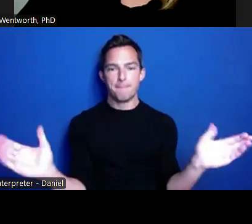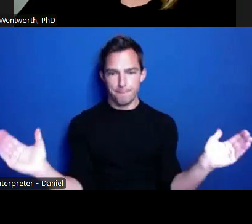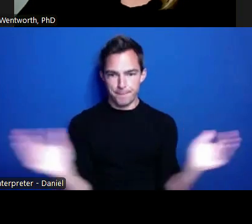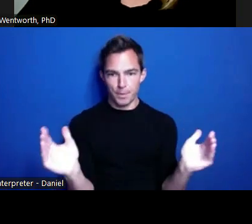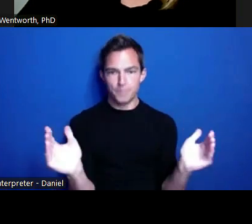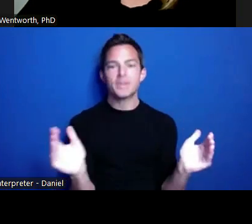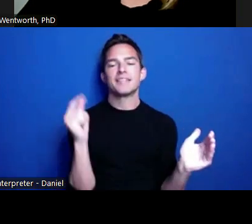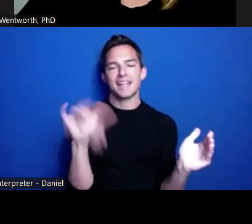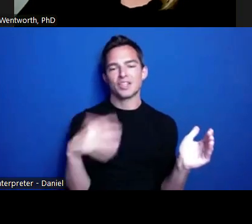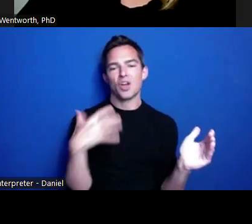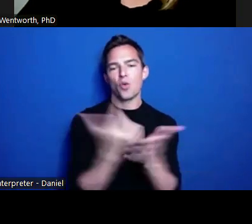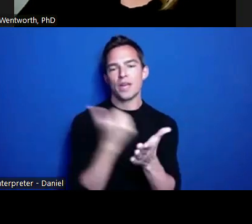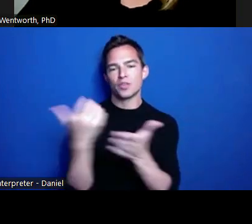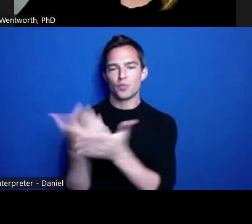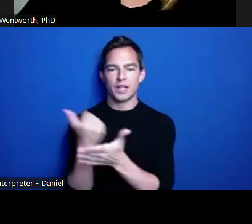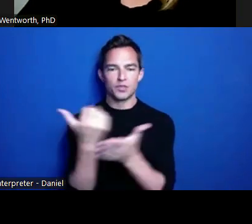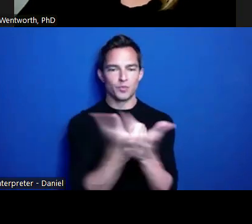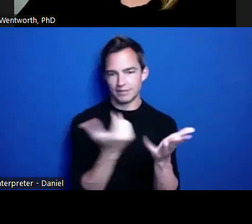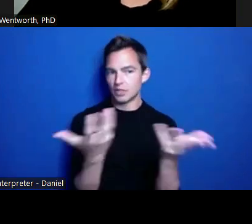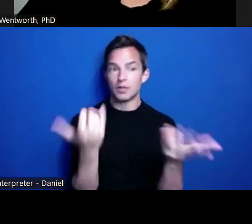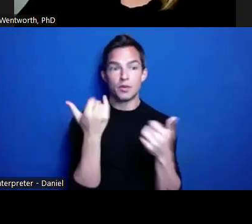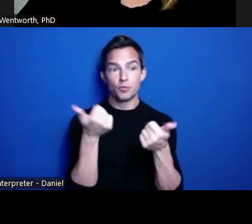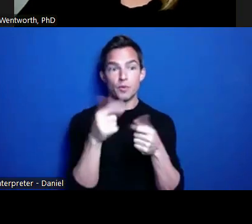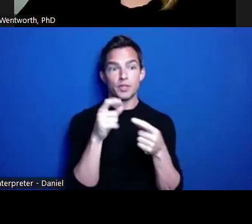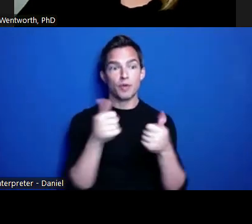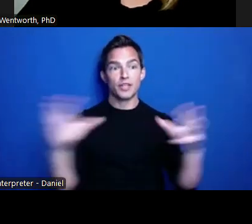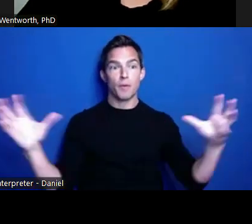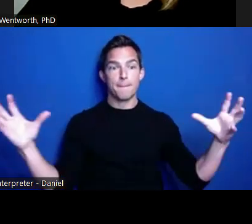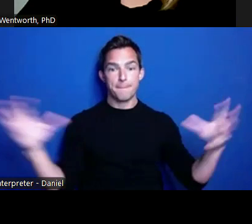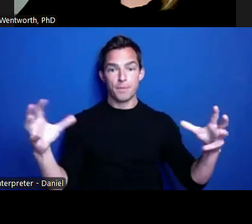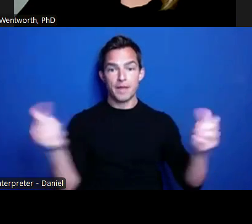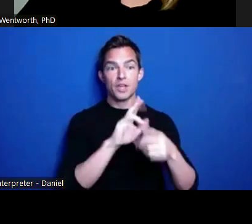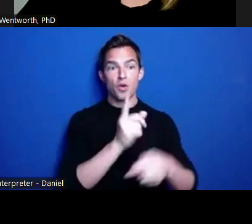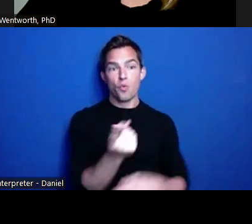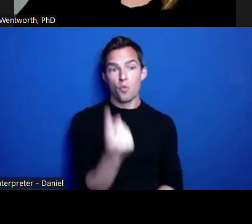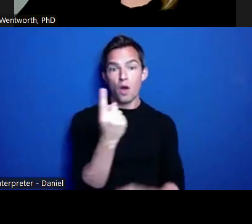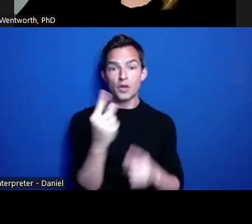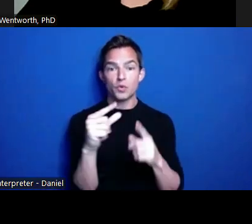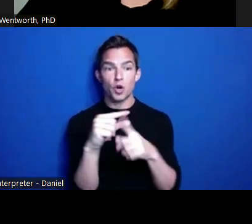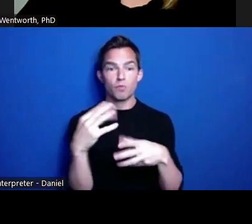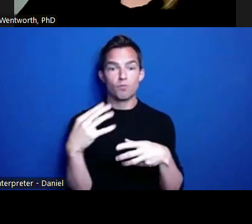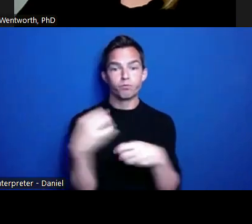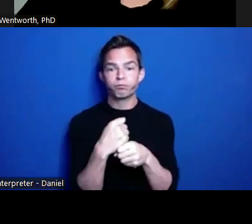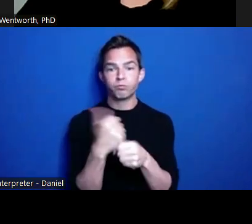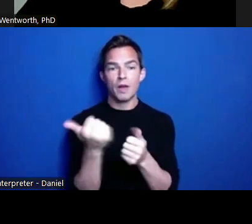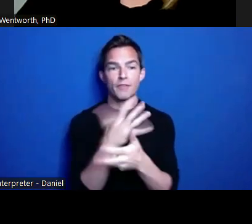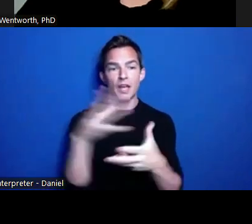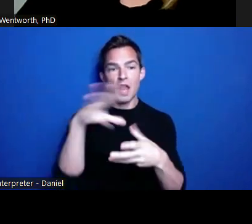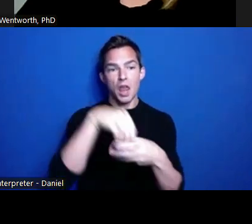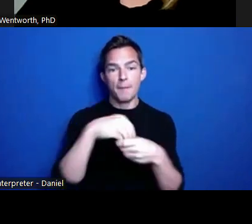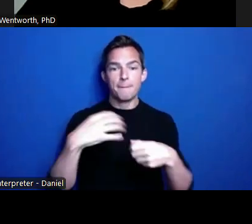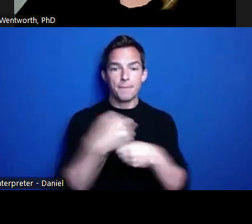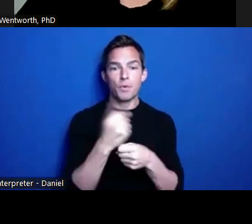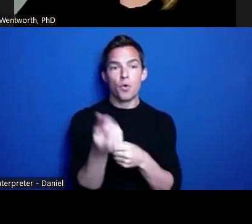because no matter how we try to, lump everything into one word or encompass everything under one